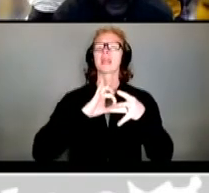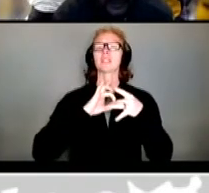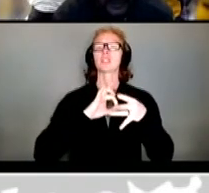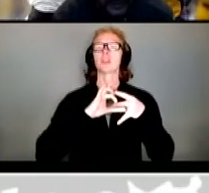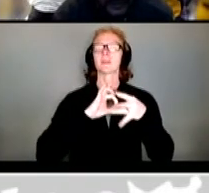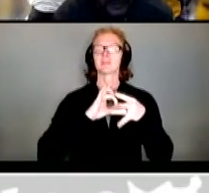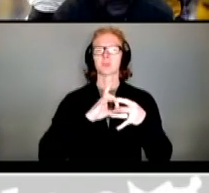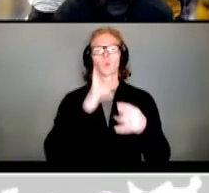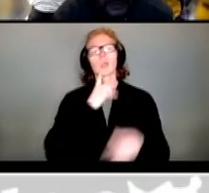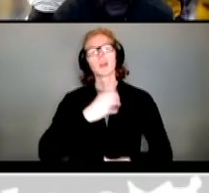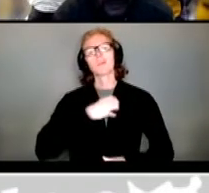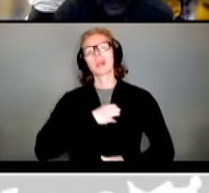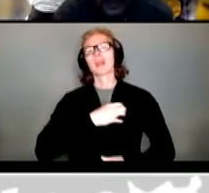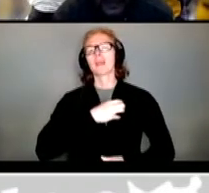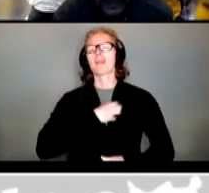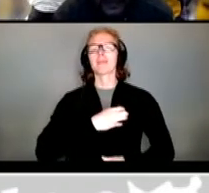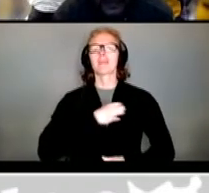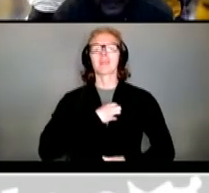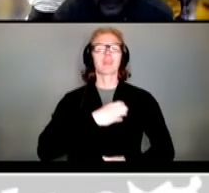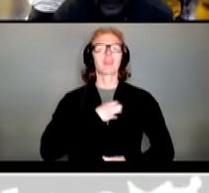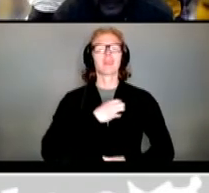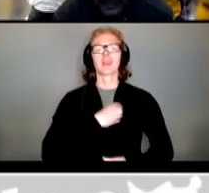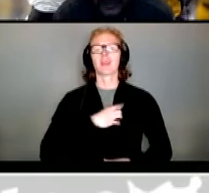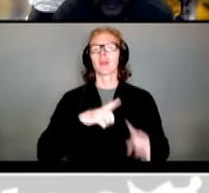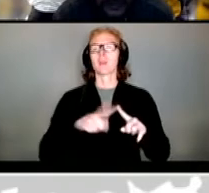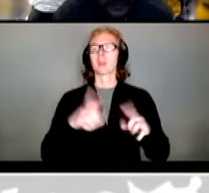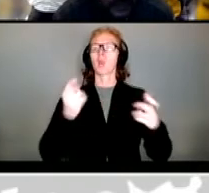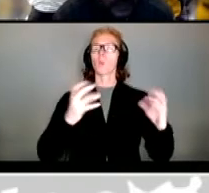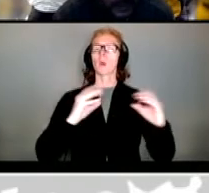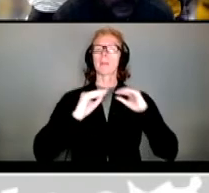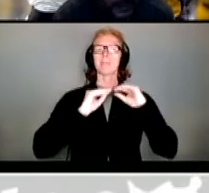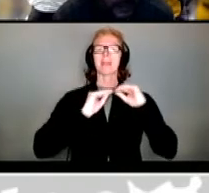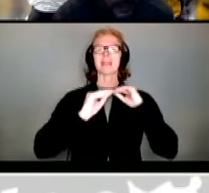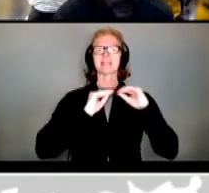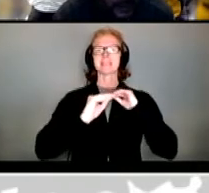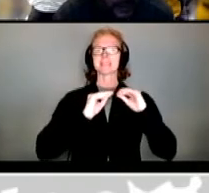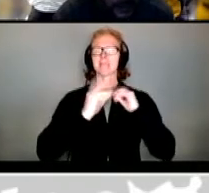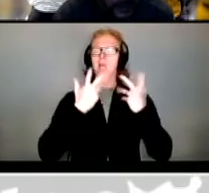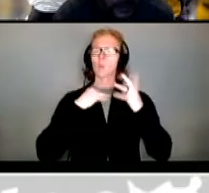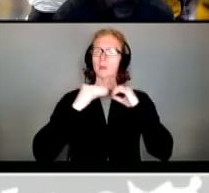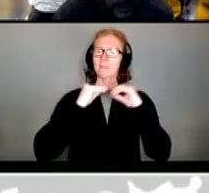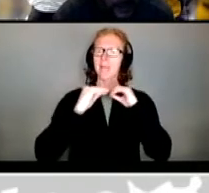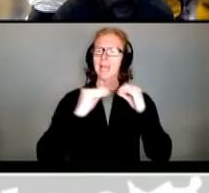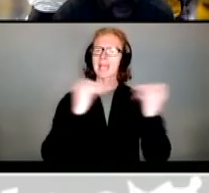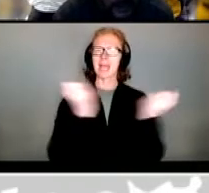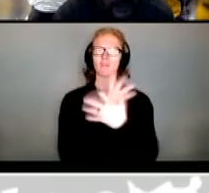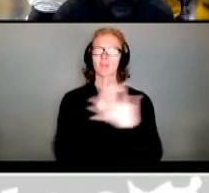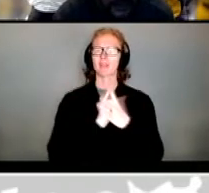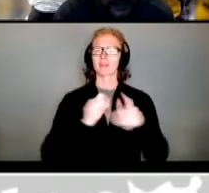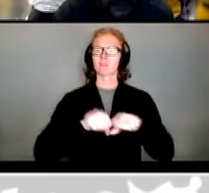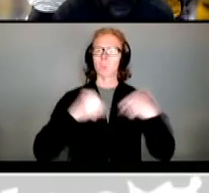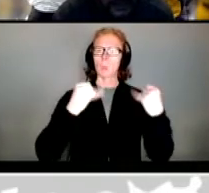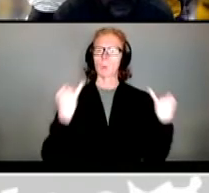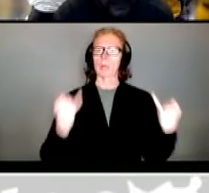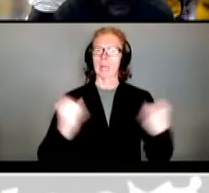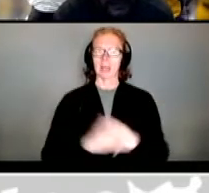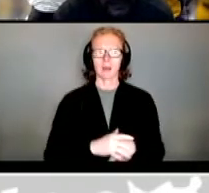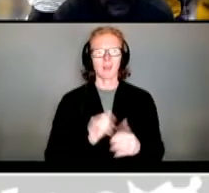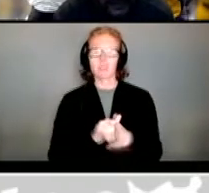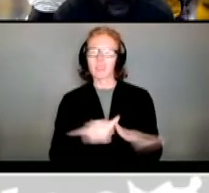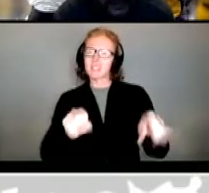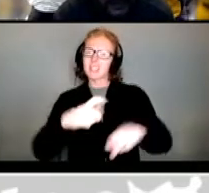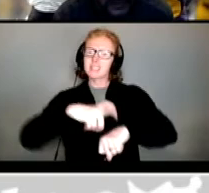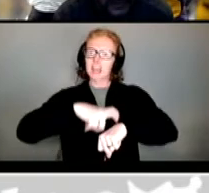gripe about, but I'm about mending. I want to mend the fences, and it takes time and